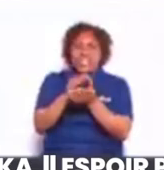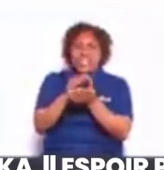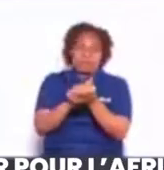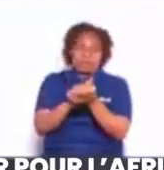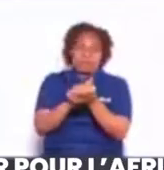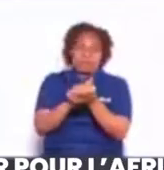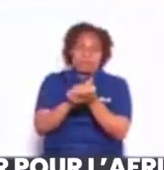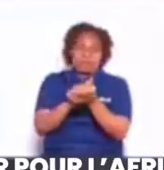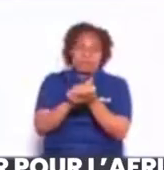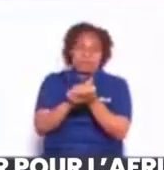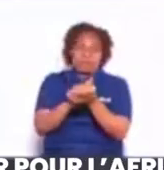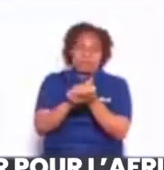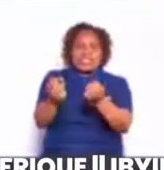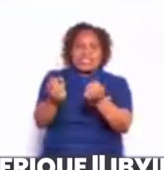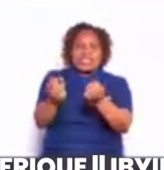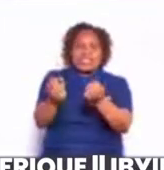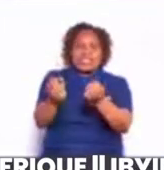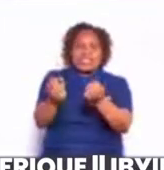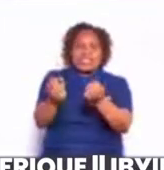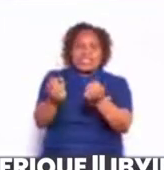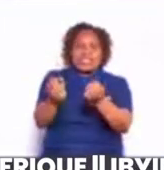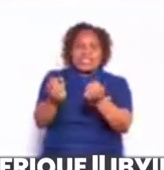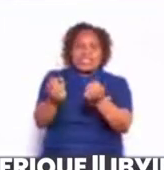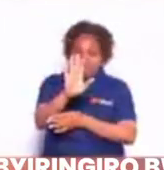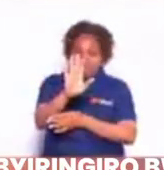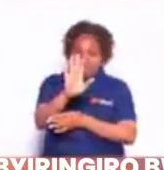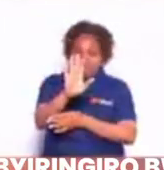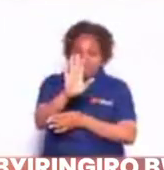God can save your marriage.